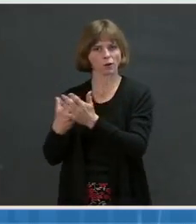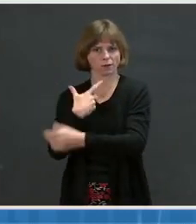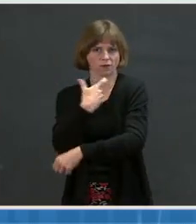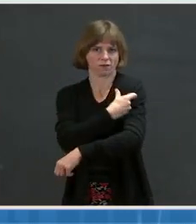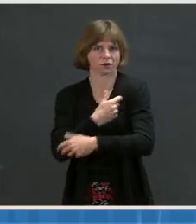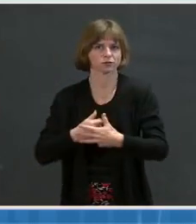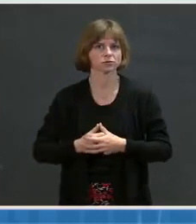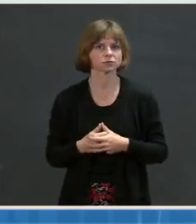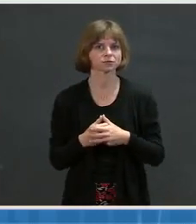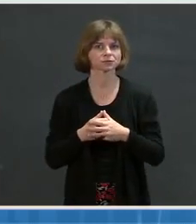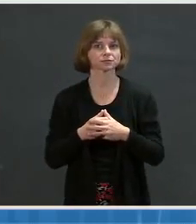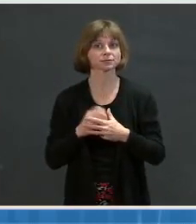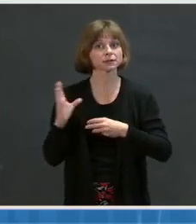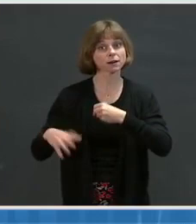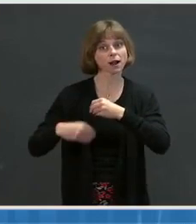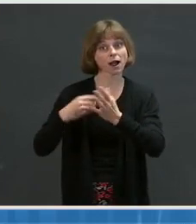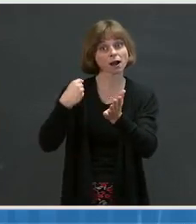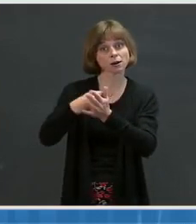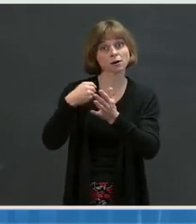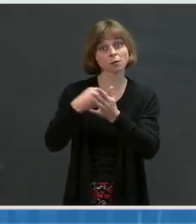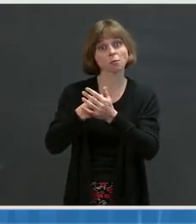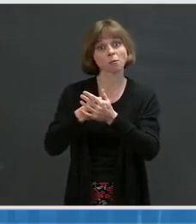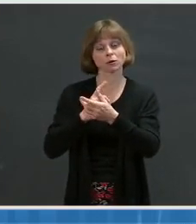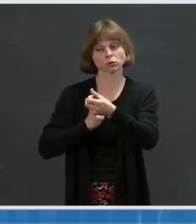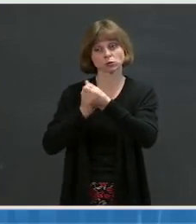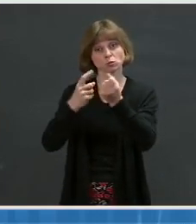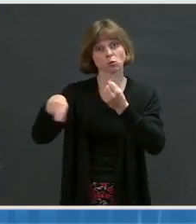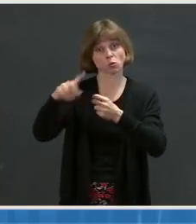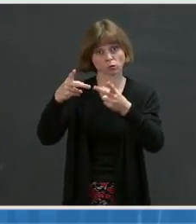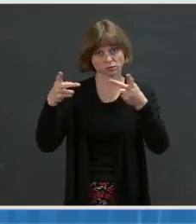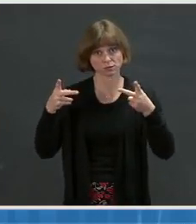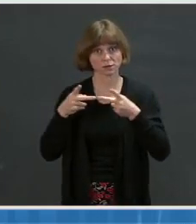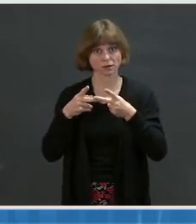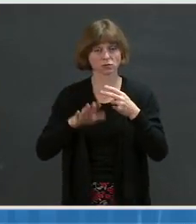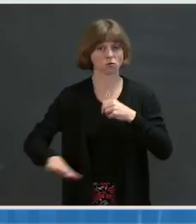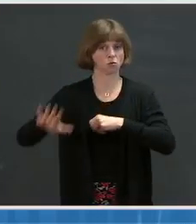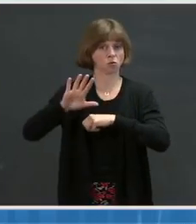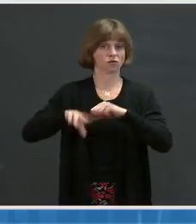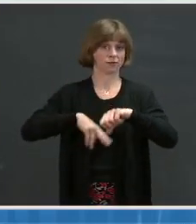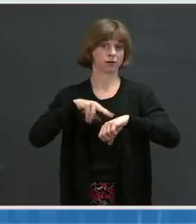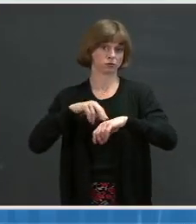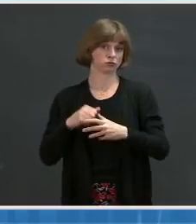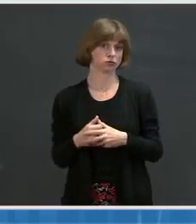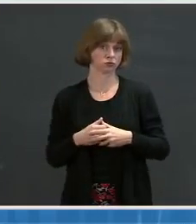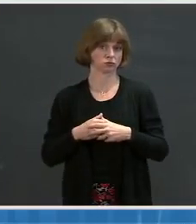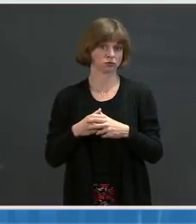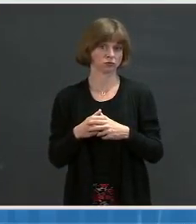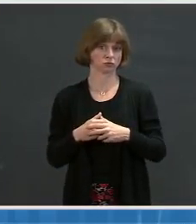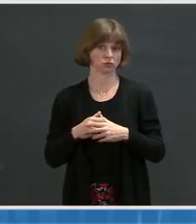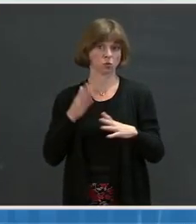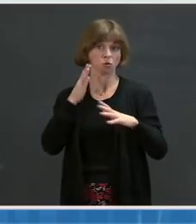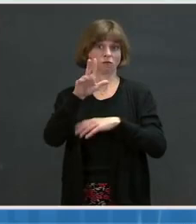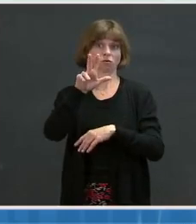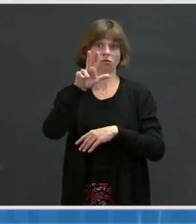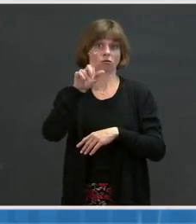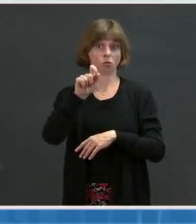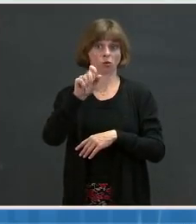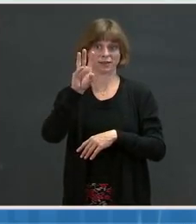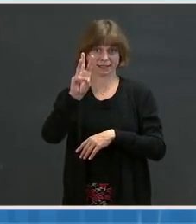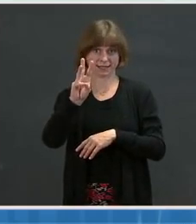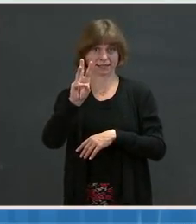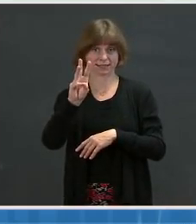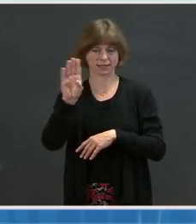bolster community vaccination centers nationwide, with over $3.6 billion in FEMA funding to